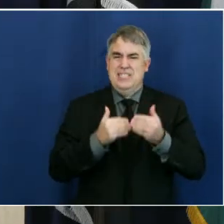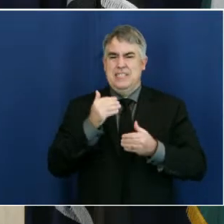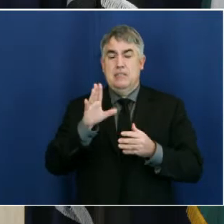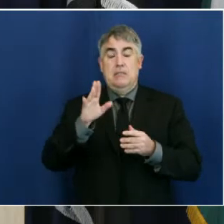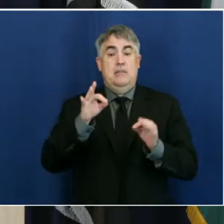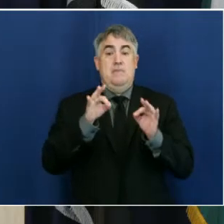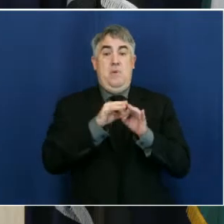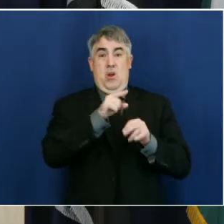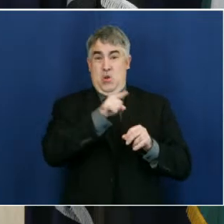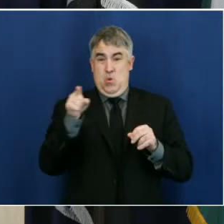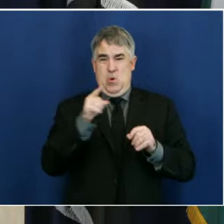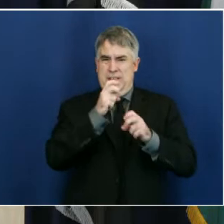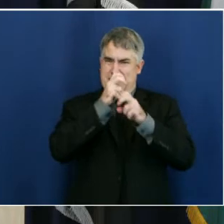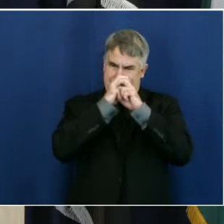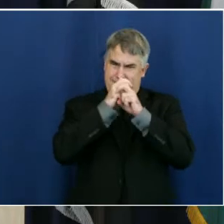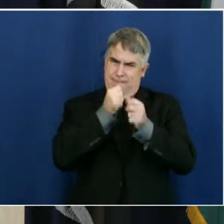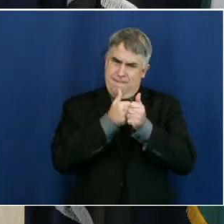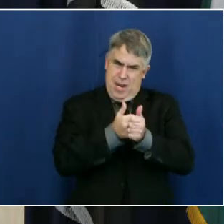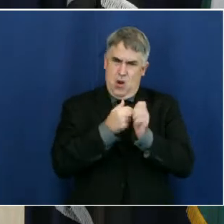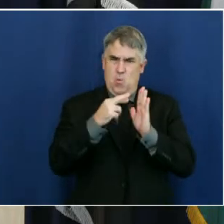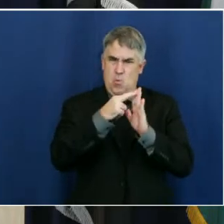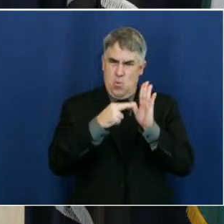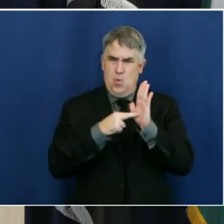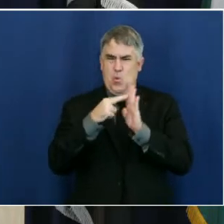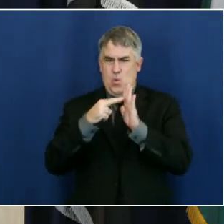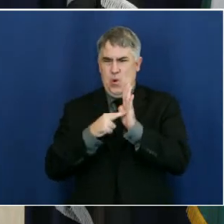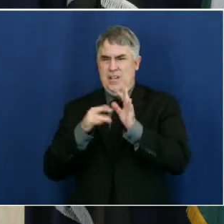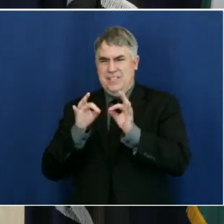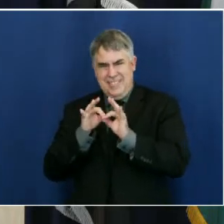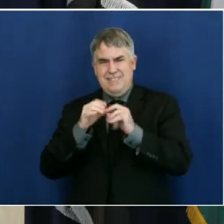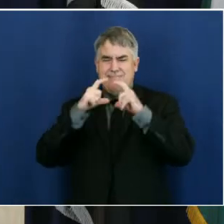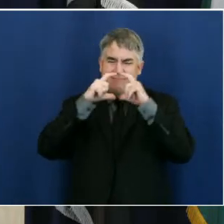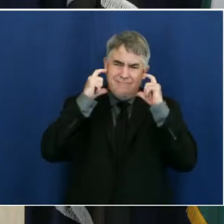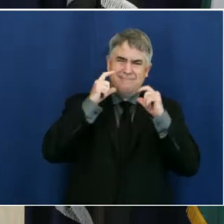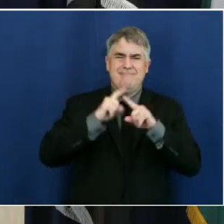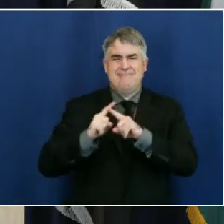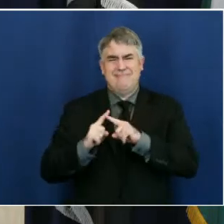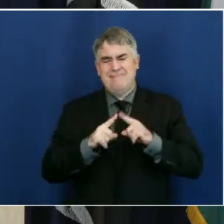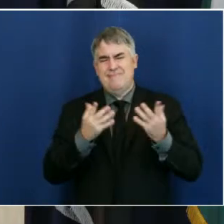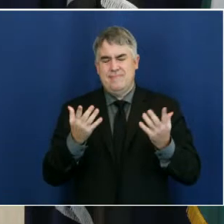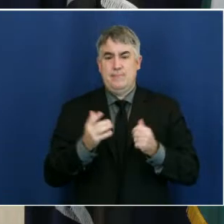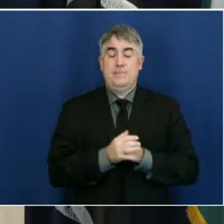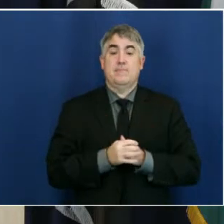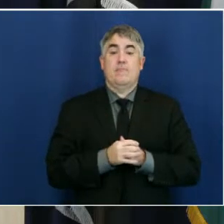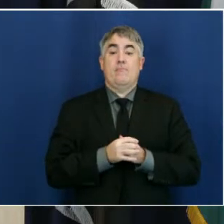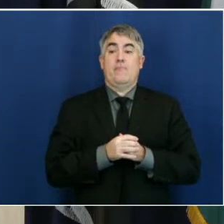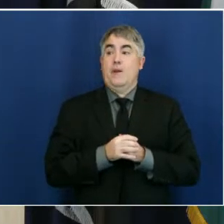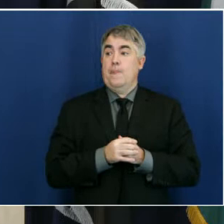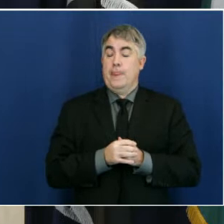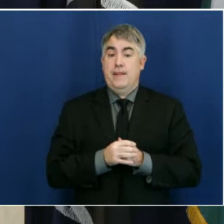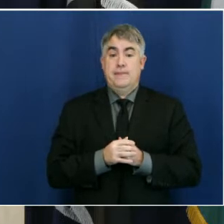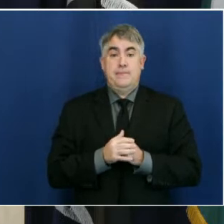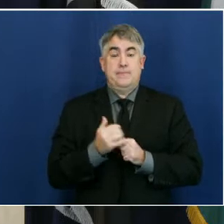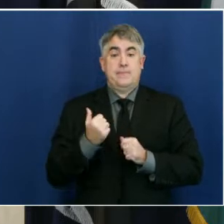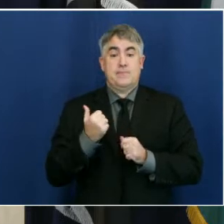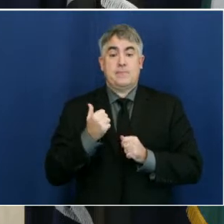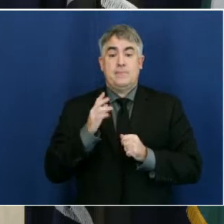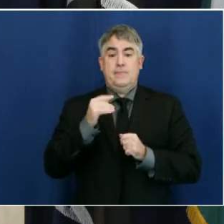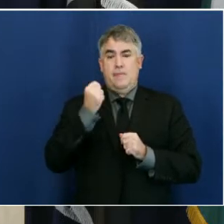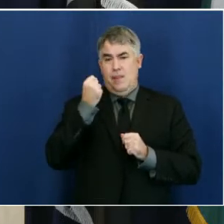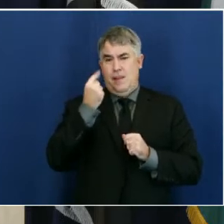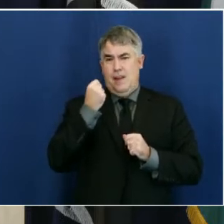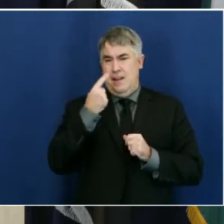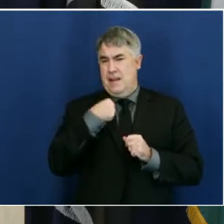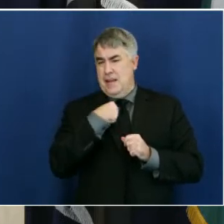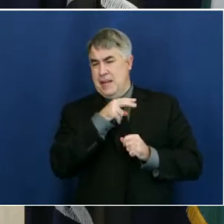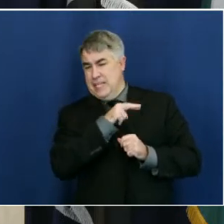us try and get through this as it relates to cases. We also know that there's considerable interest in many regards, very good news